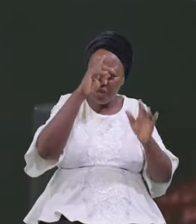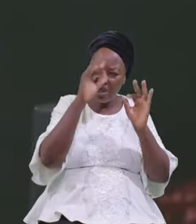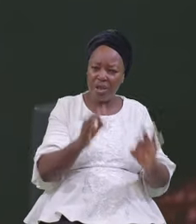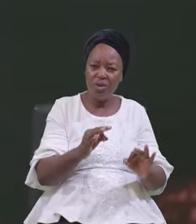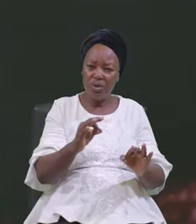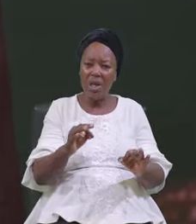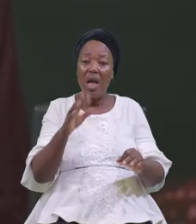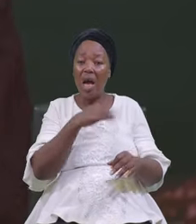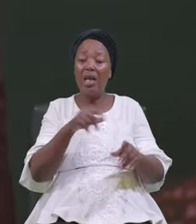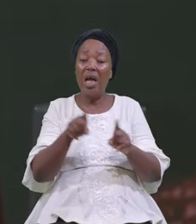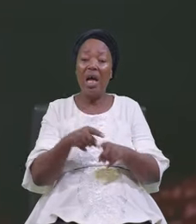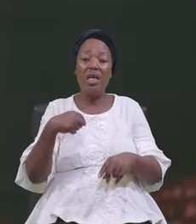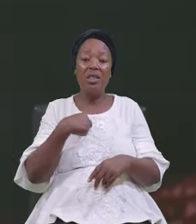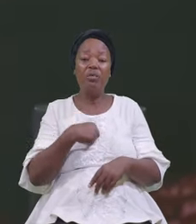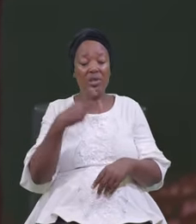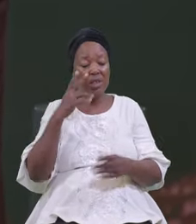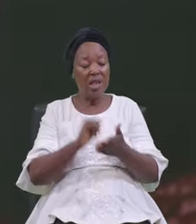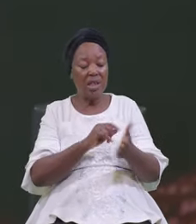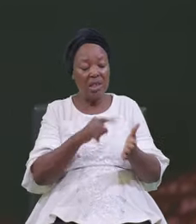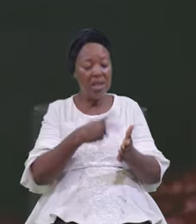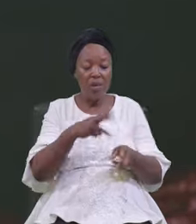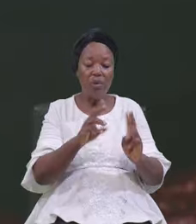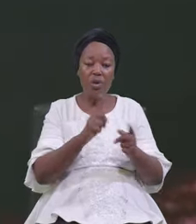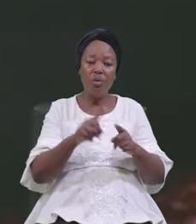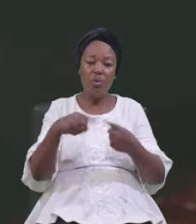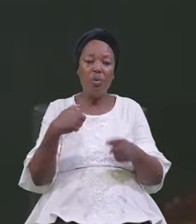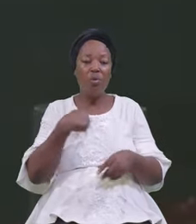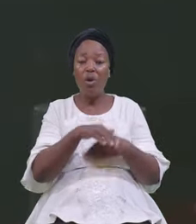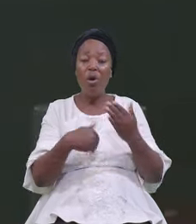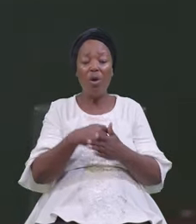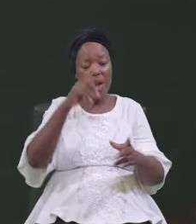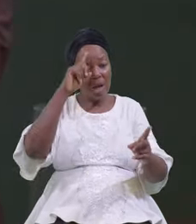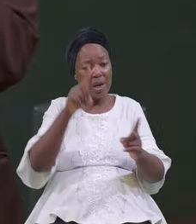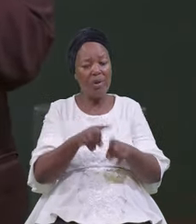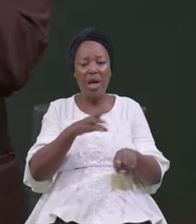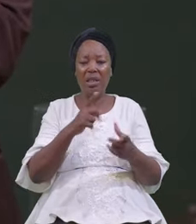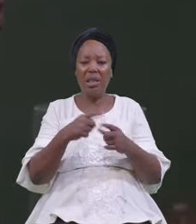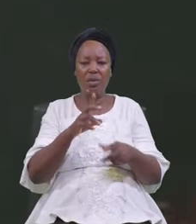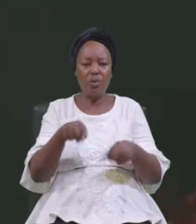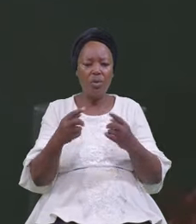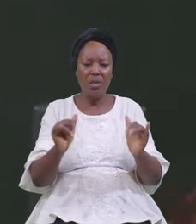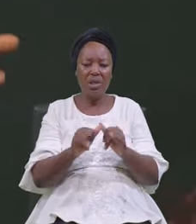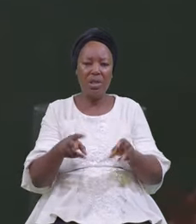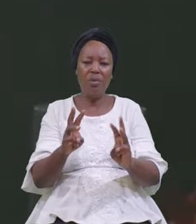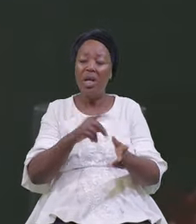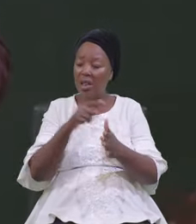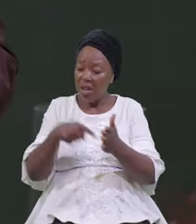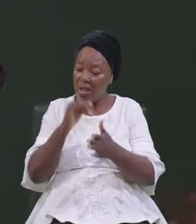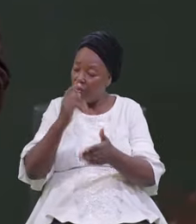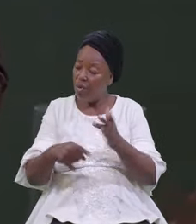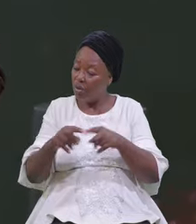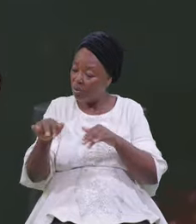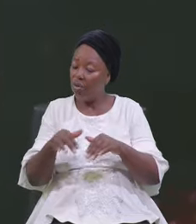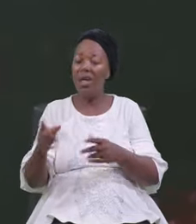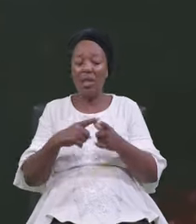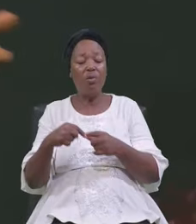And as we say, this is the direction to go. We all agree that the direction to go. This is what to do. We all agree that